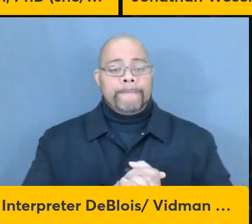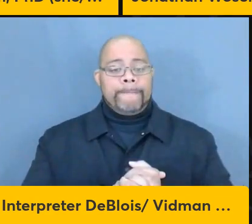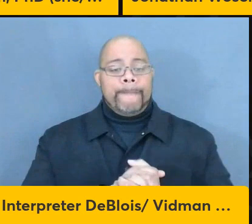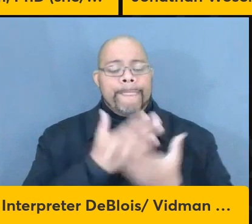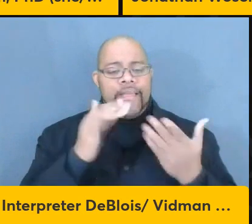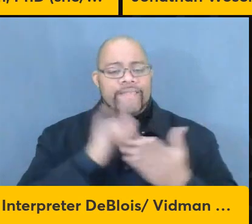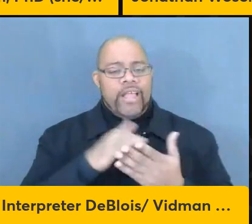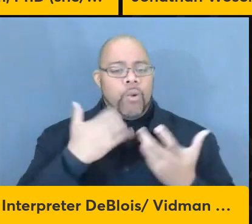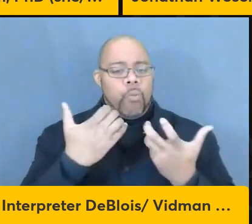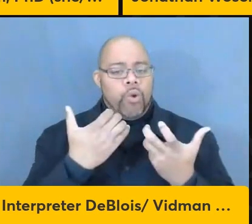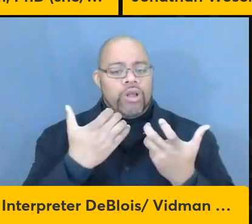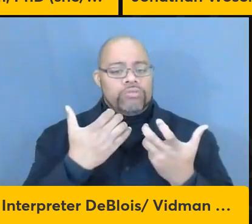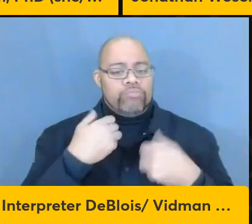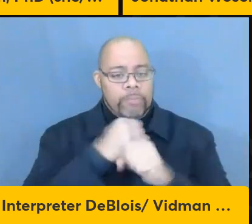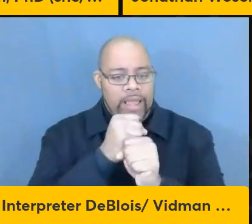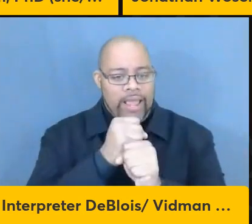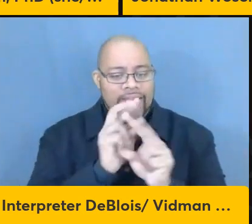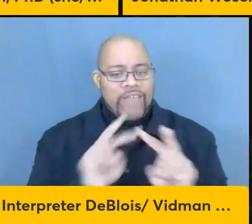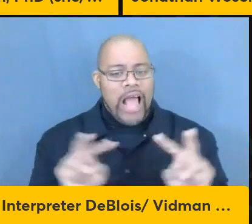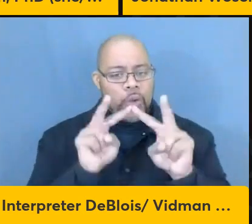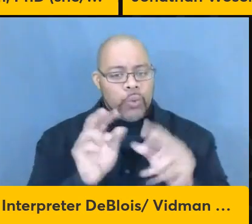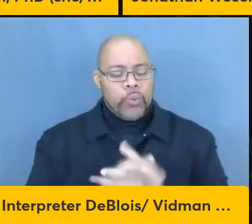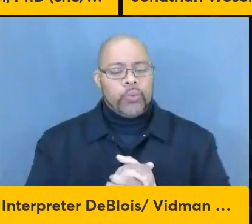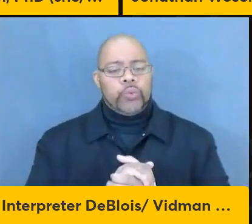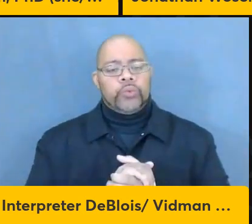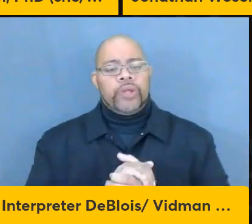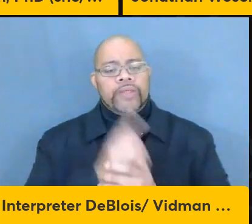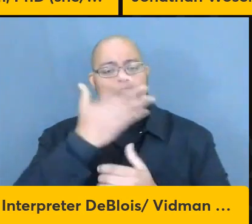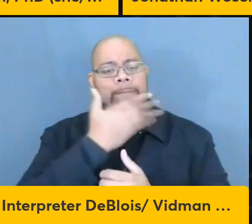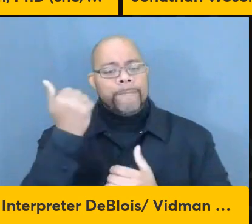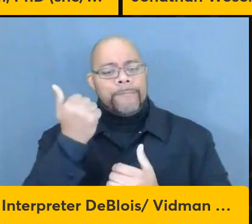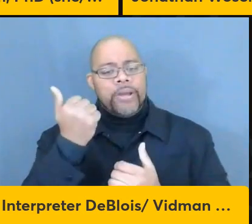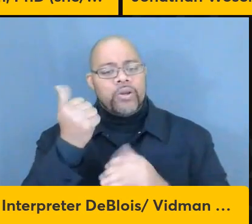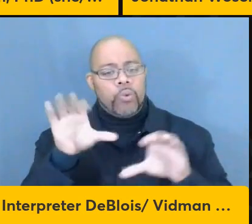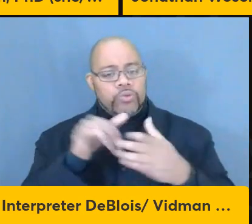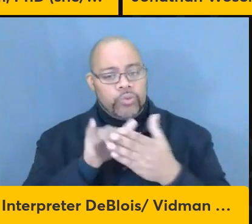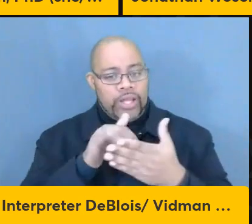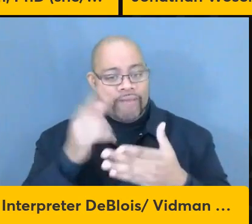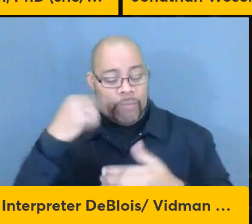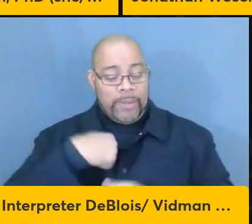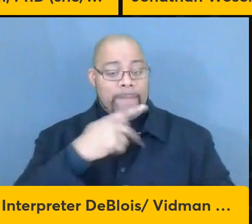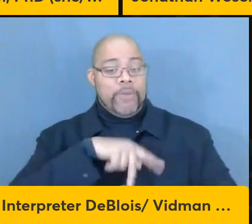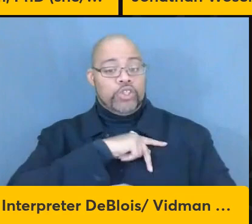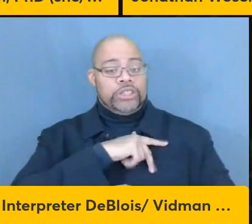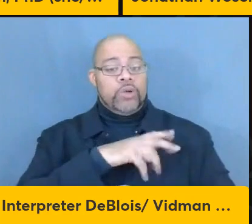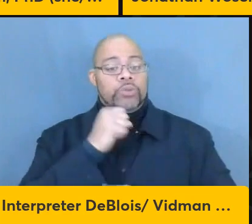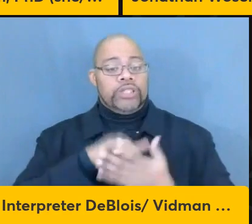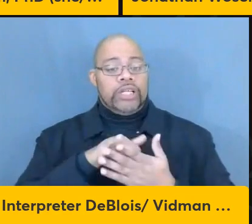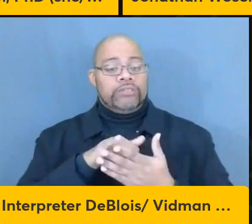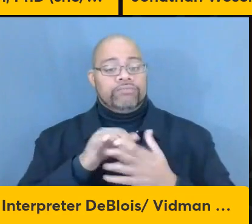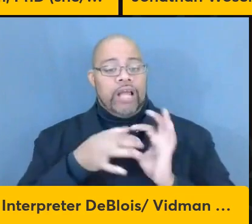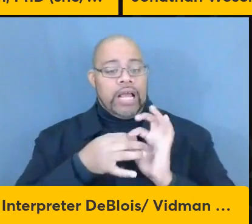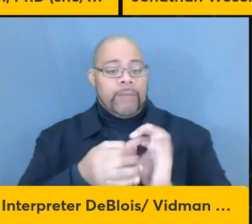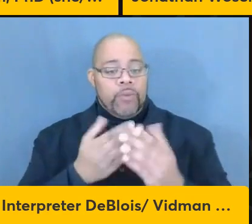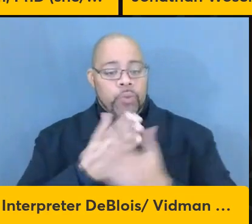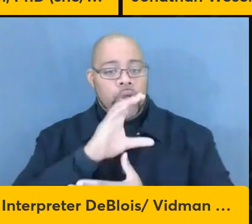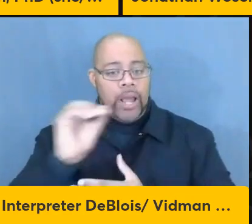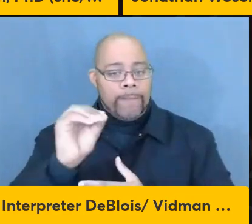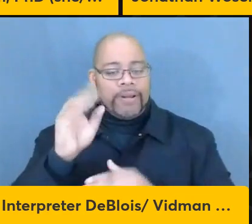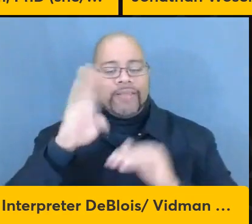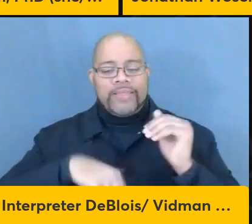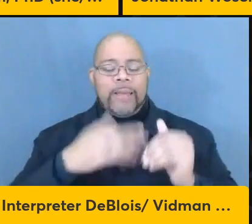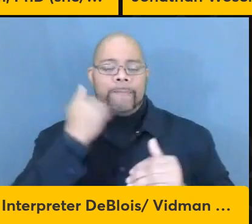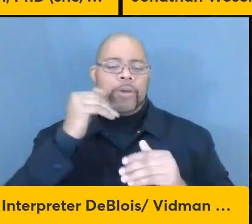things that I want to create value, I think the better medium to do that for me personally was through a company rather than through an academic